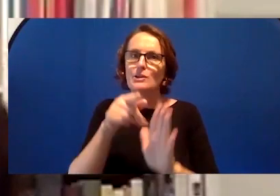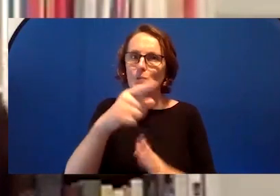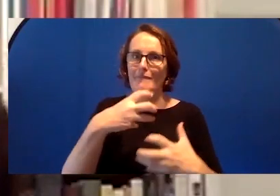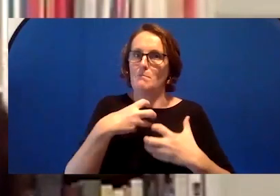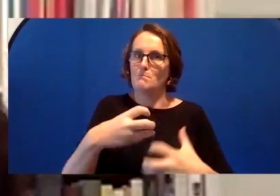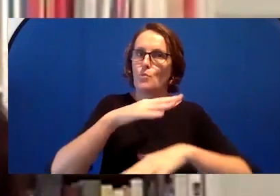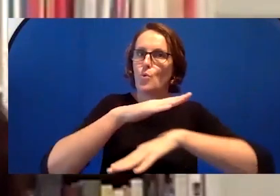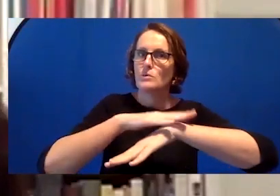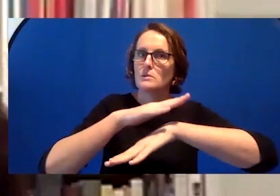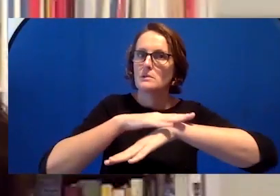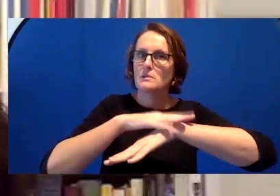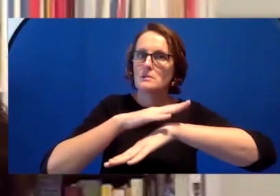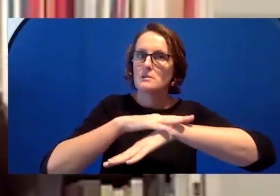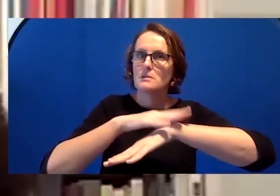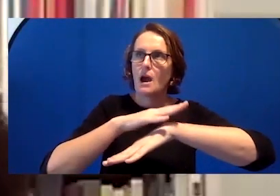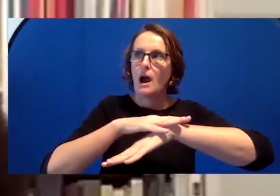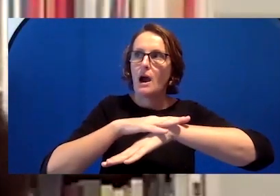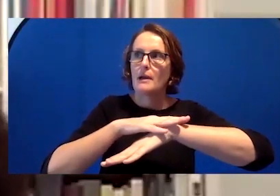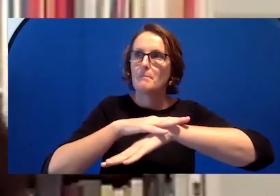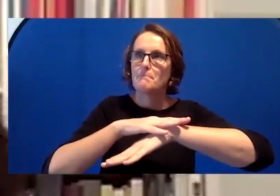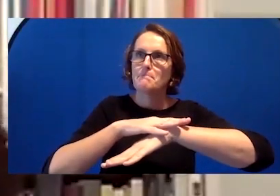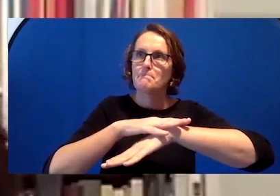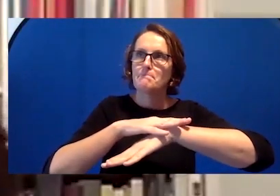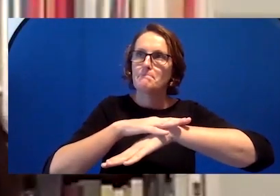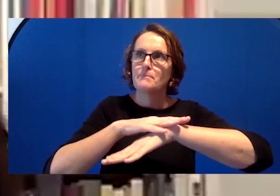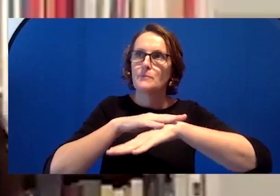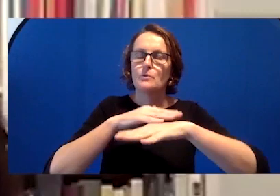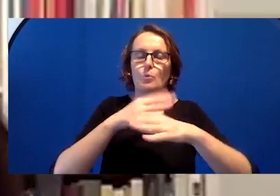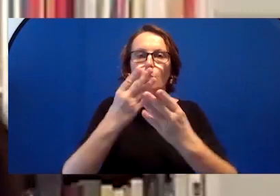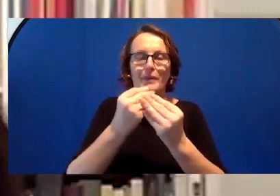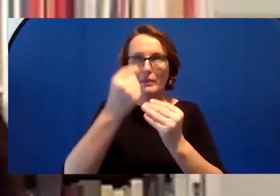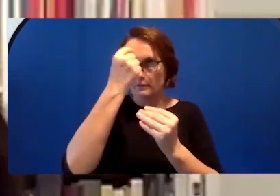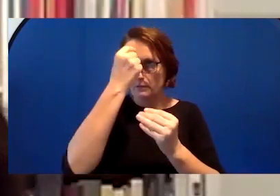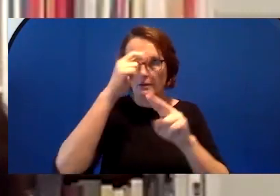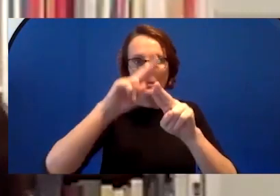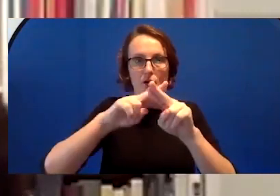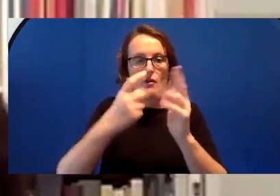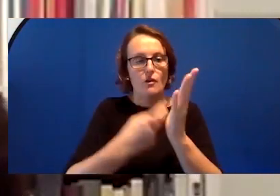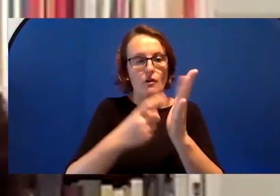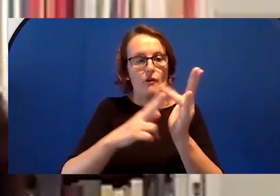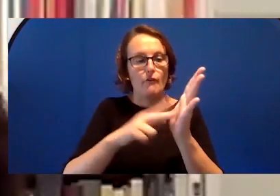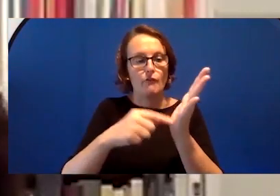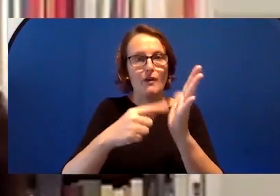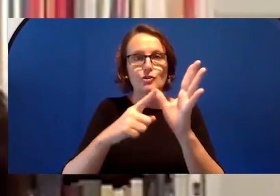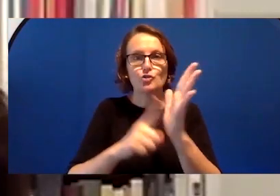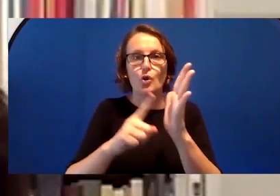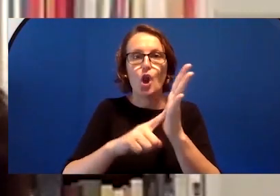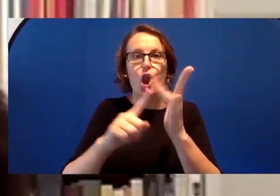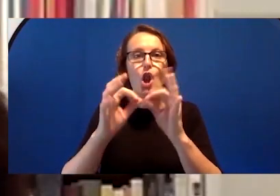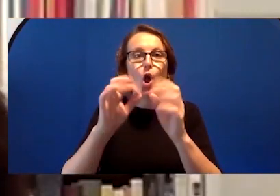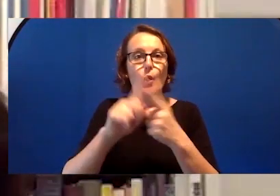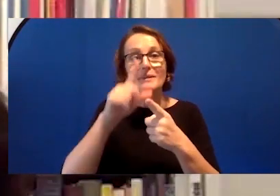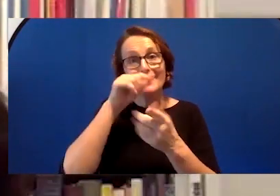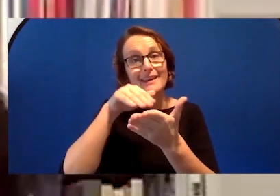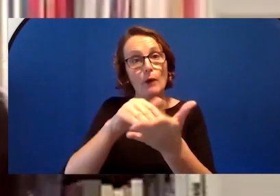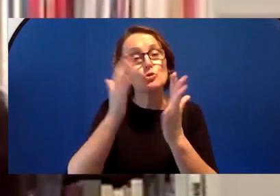more time with the activation of the frontal lobes, which are responsible, amongst other things, for reflective